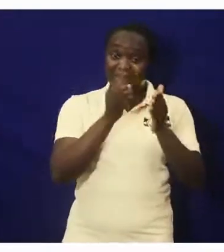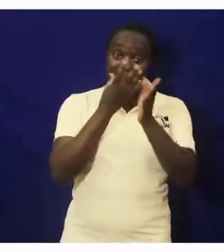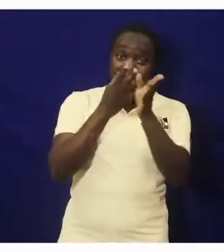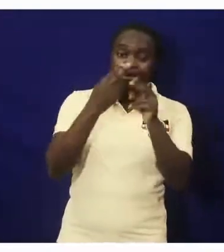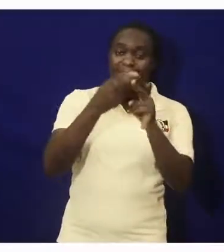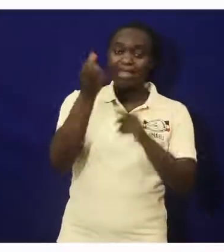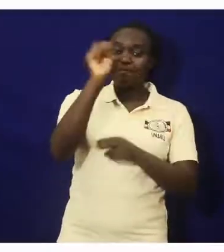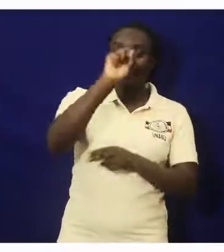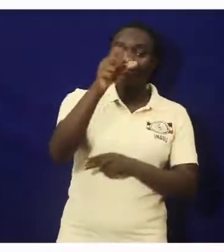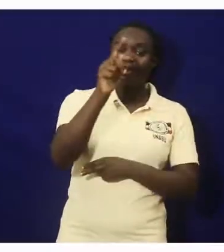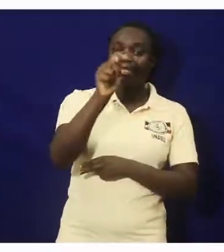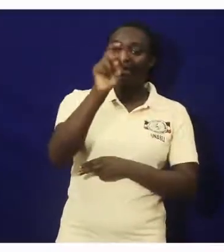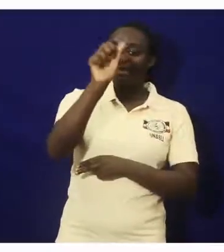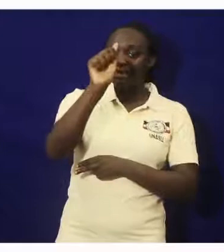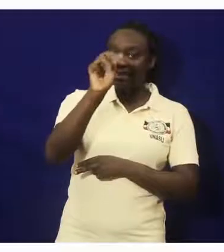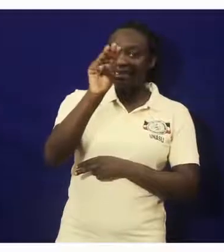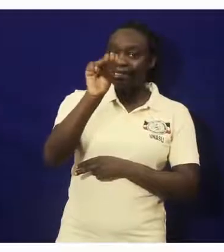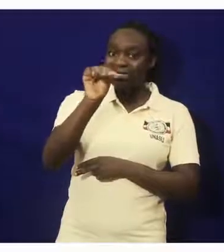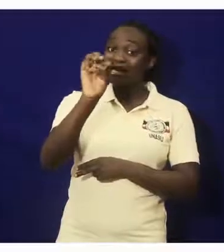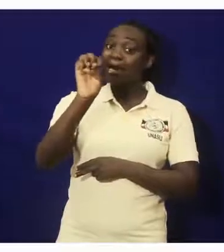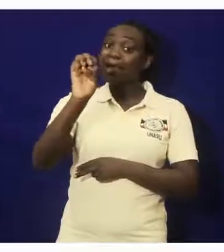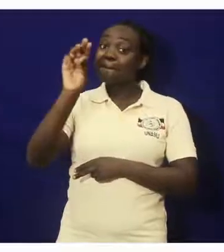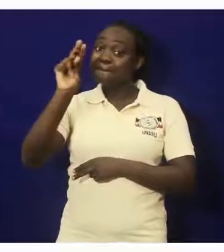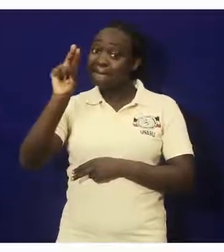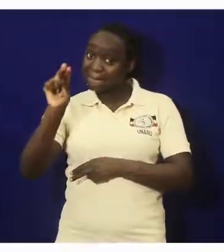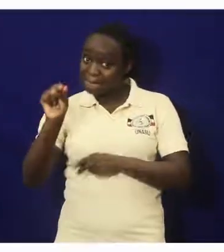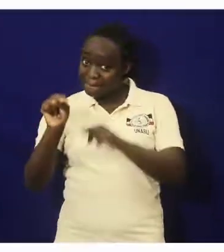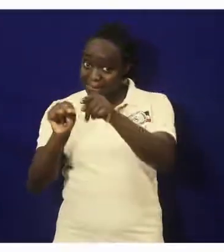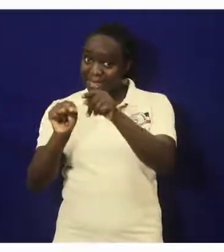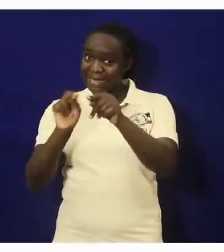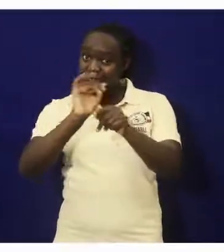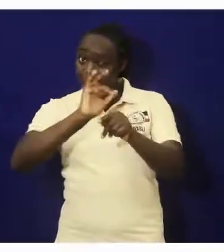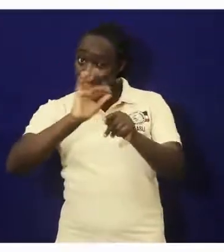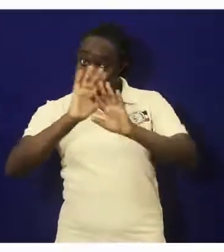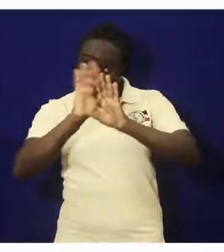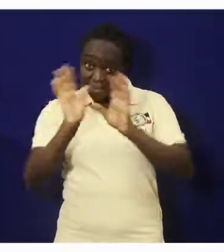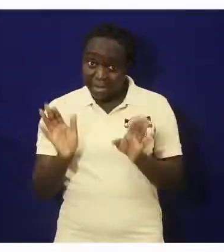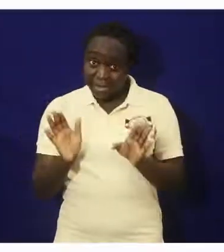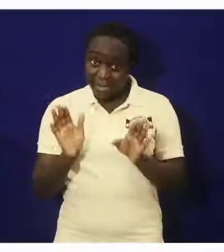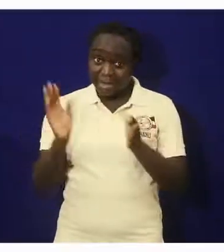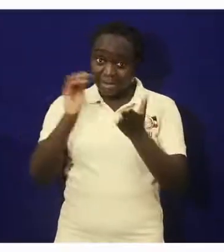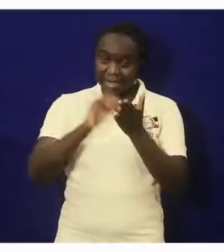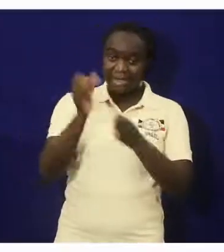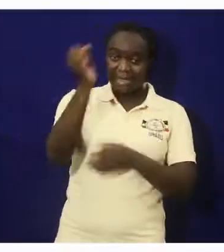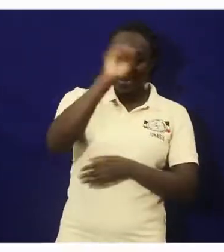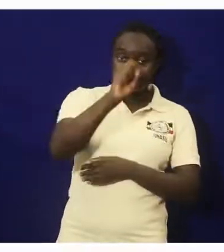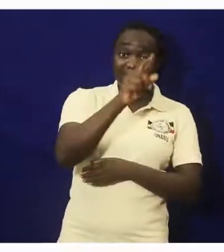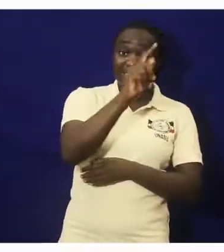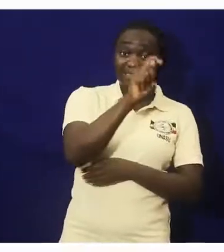and understand and try to write that word correctly.